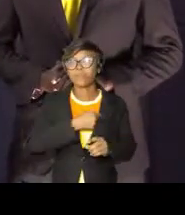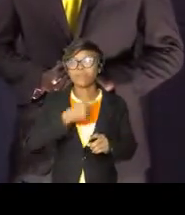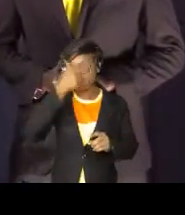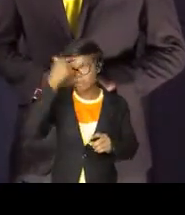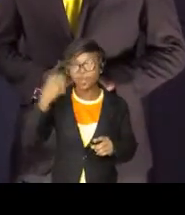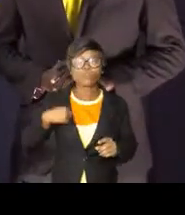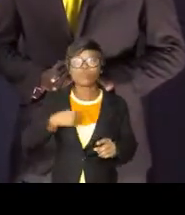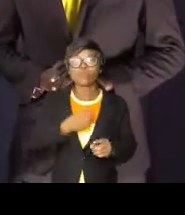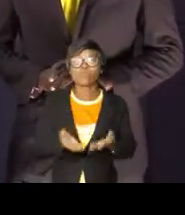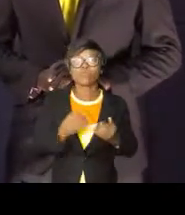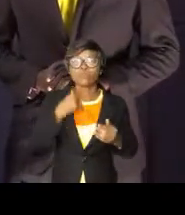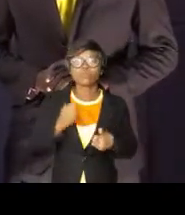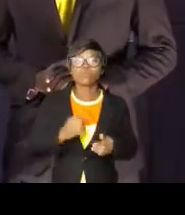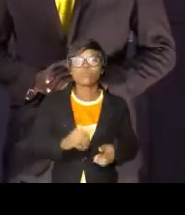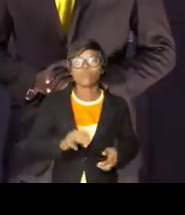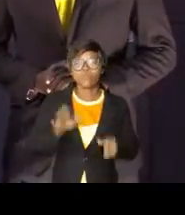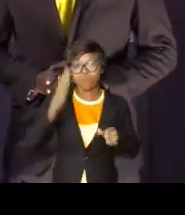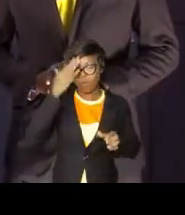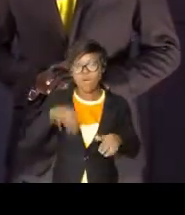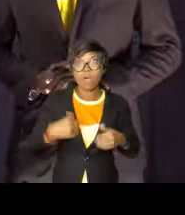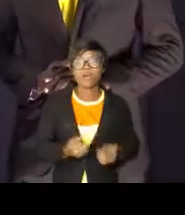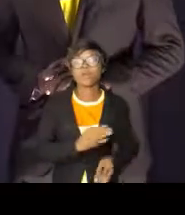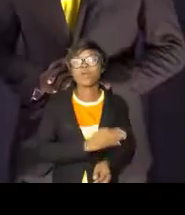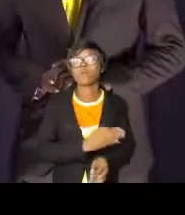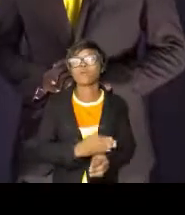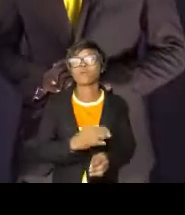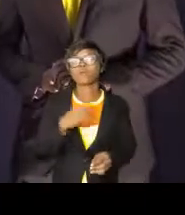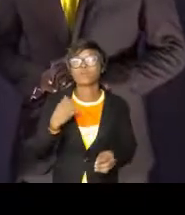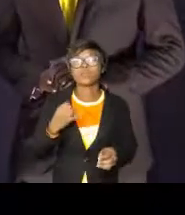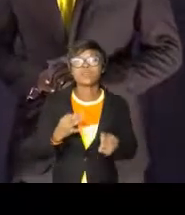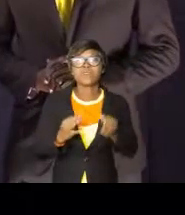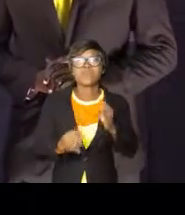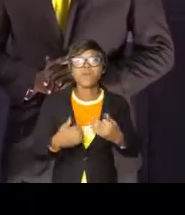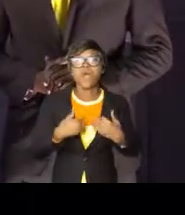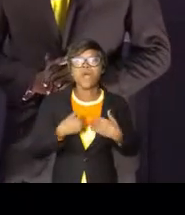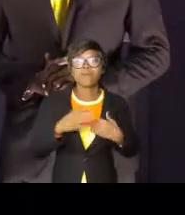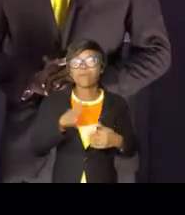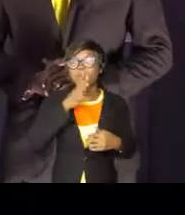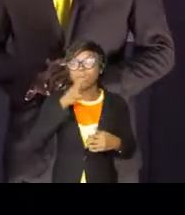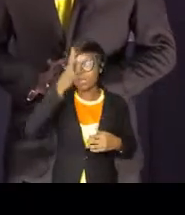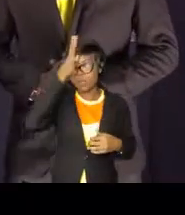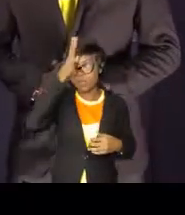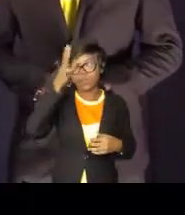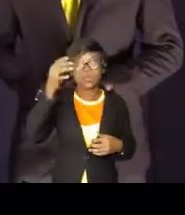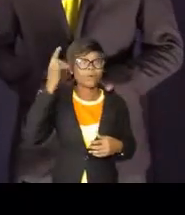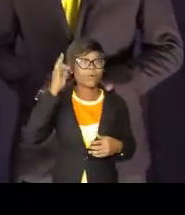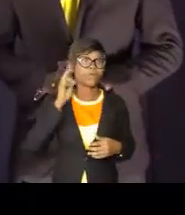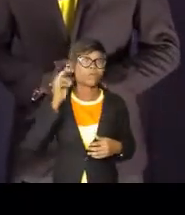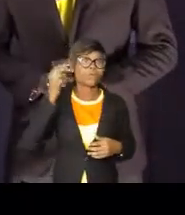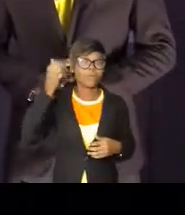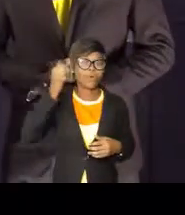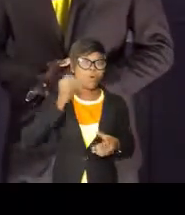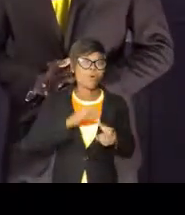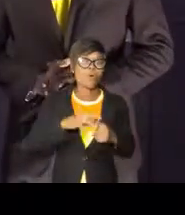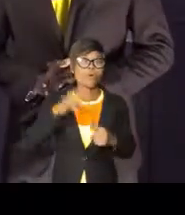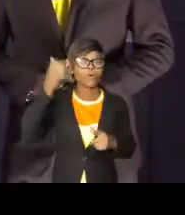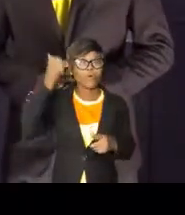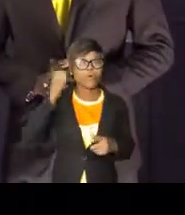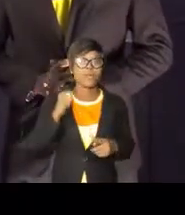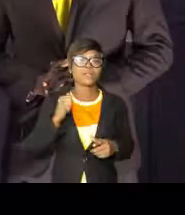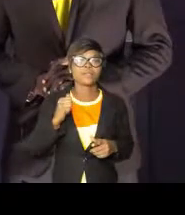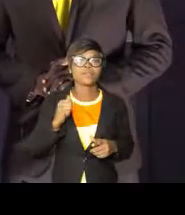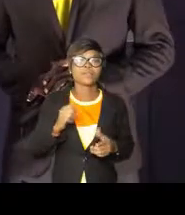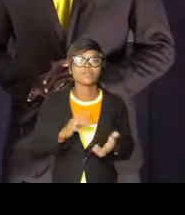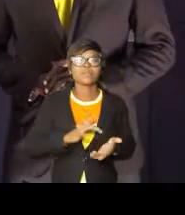to improve on your performance. Accessing the test is based on if you have access to either your daddies, your mommies, your uncles,